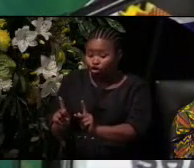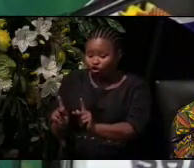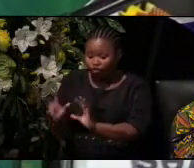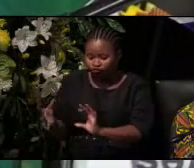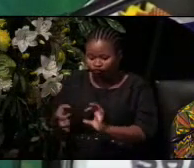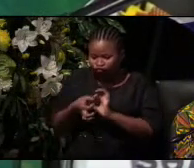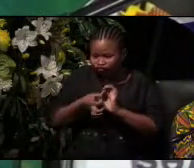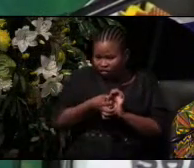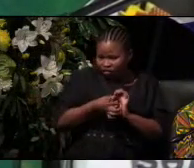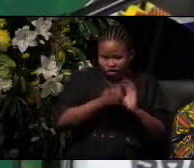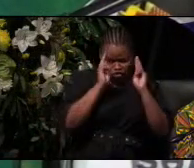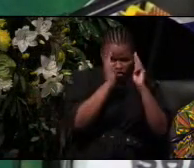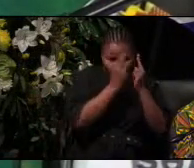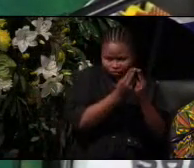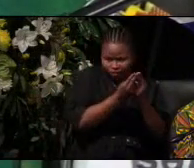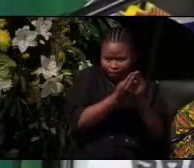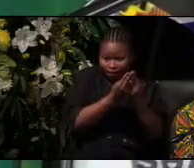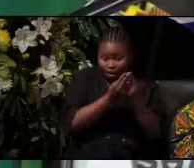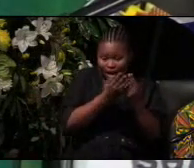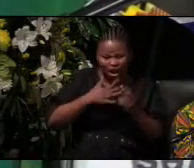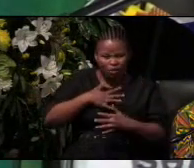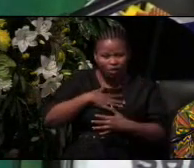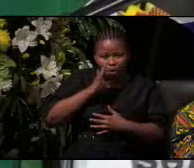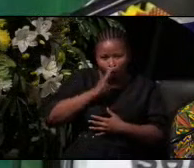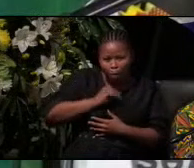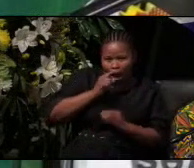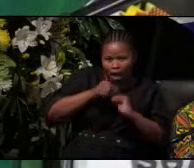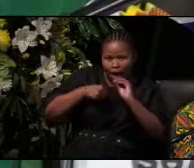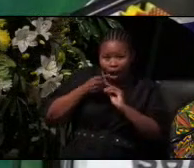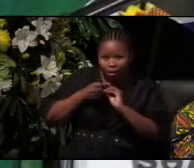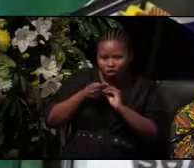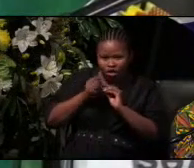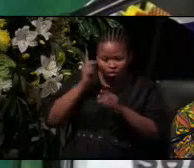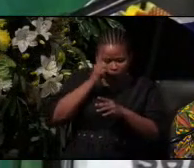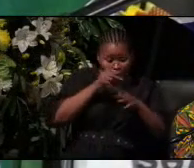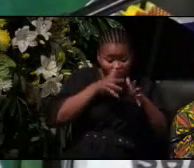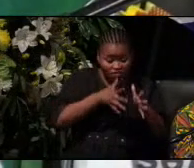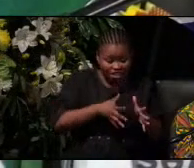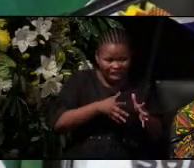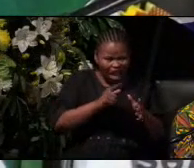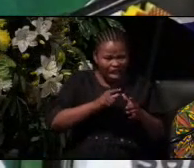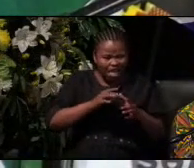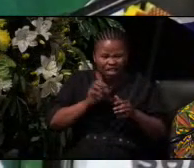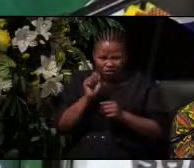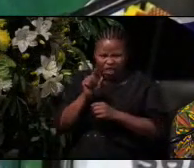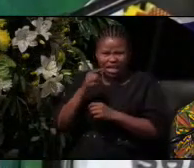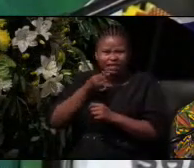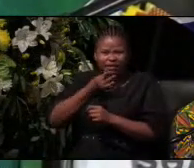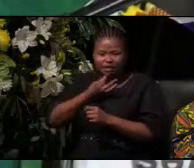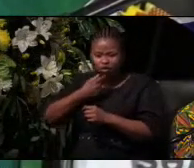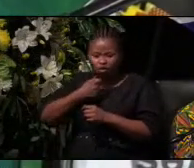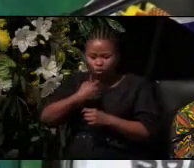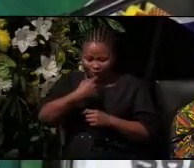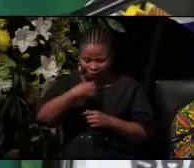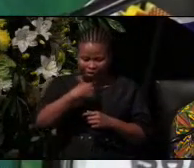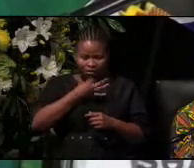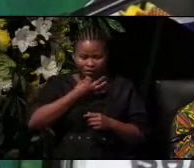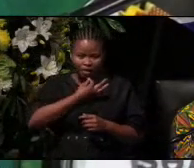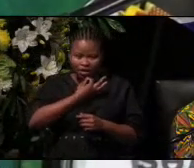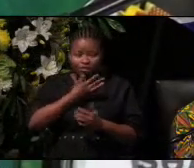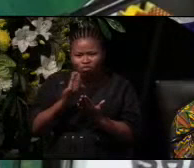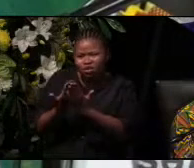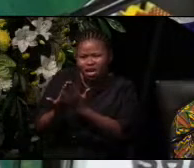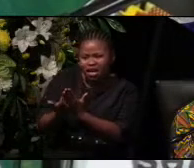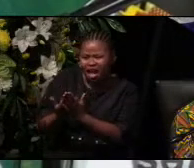collaboration with the University I was just speaking to Professor pero and he indicated to me that yeah